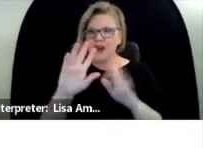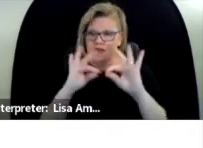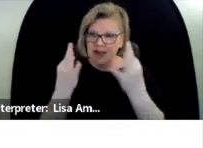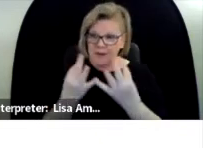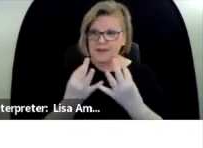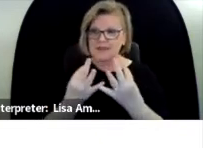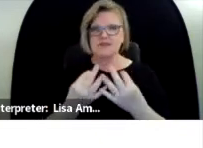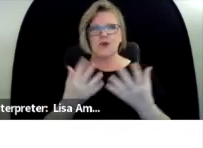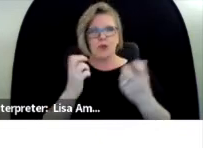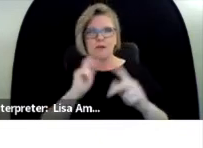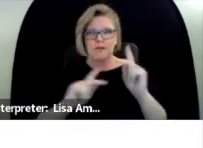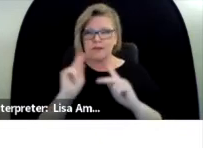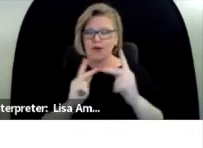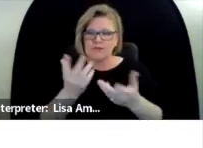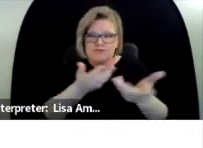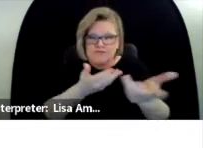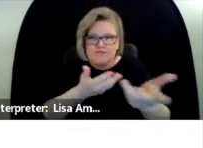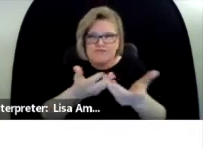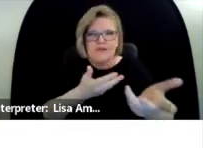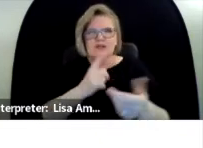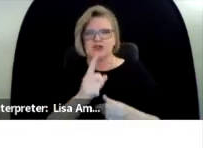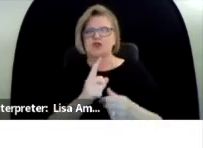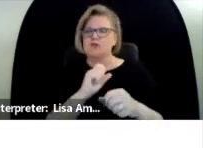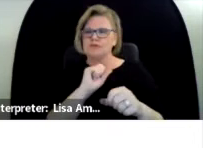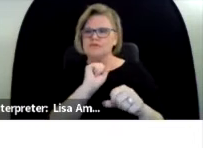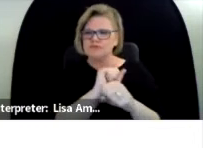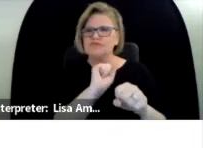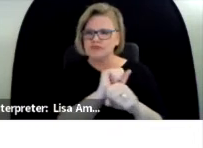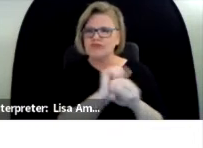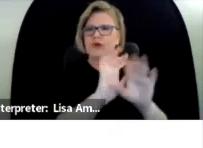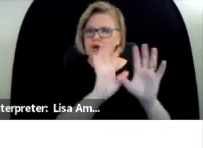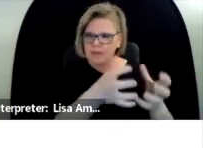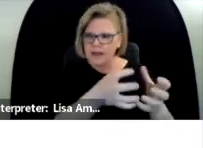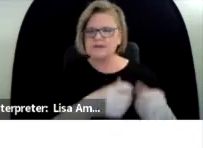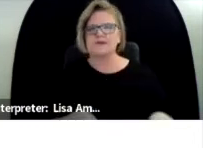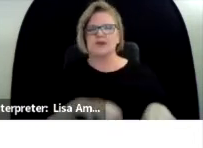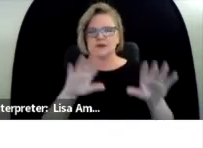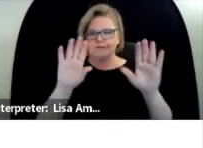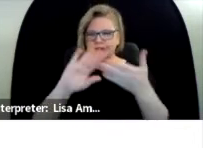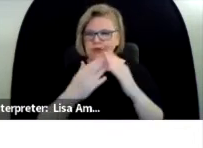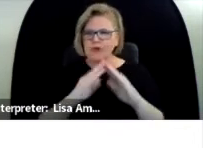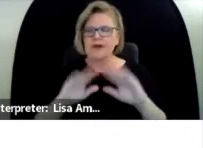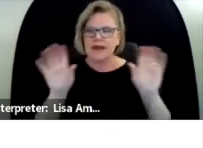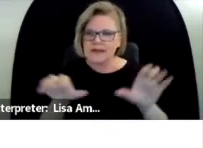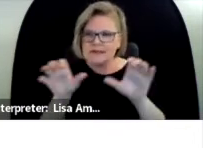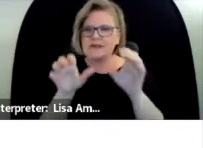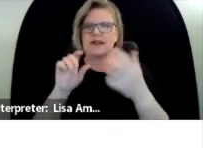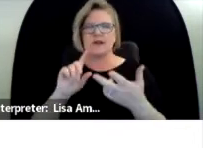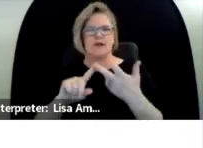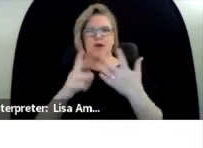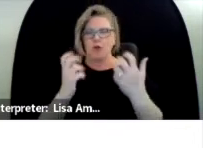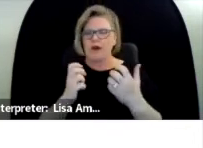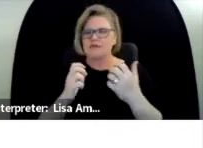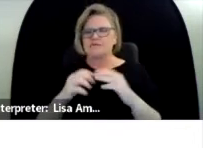We want people engaged in contributing to their workforce, their community activities. We want less violent crime, and we want